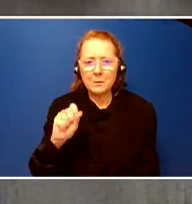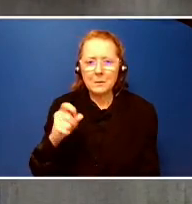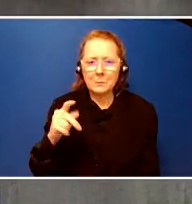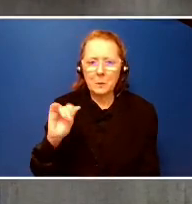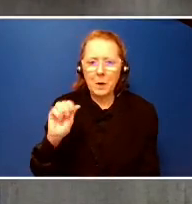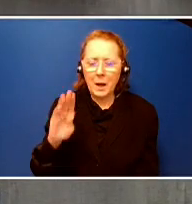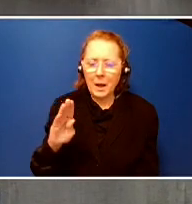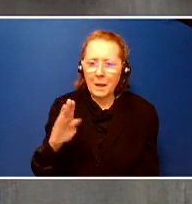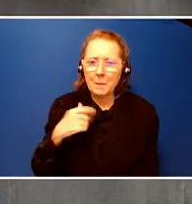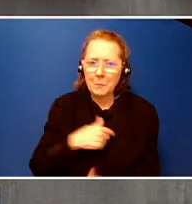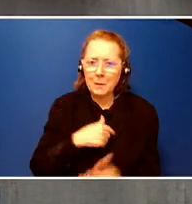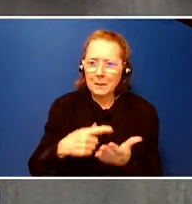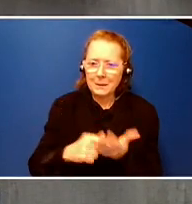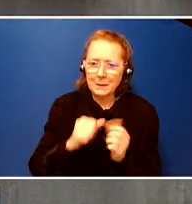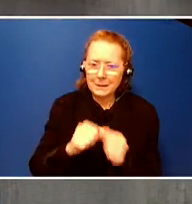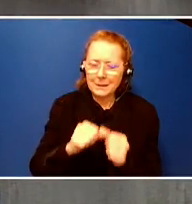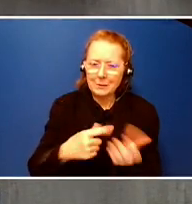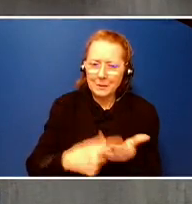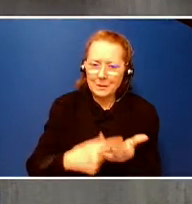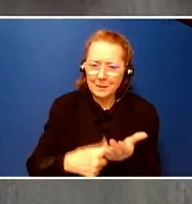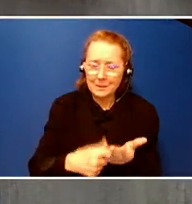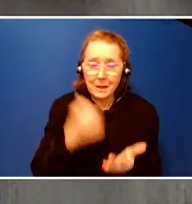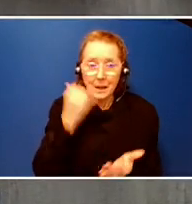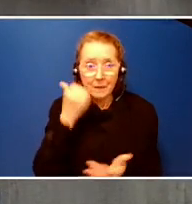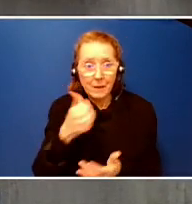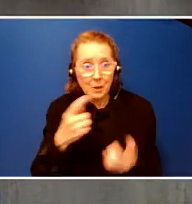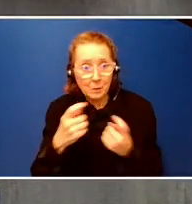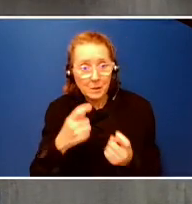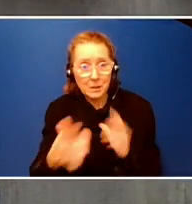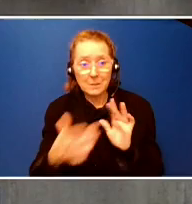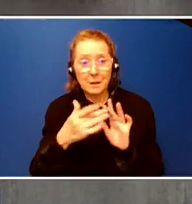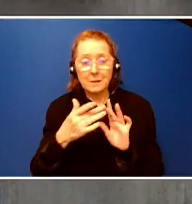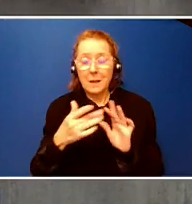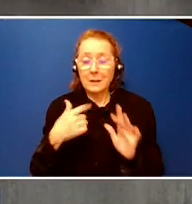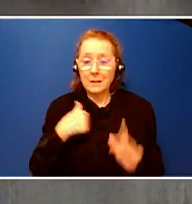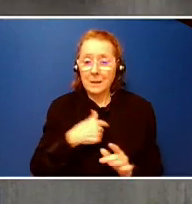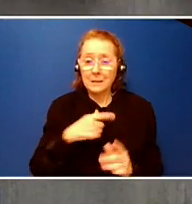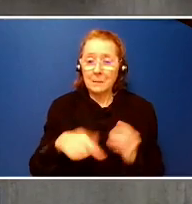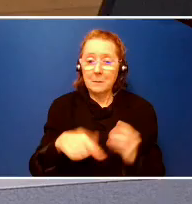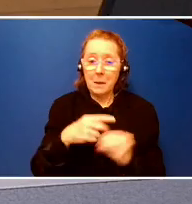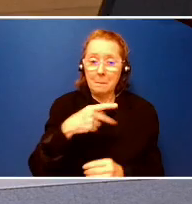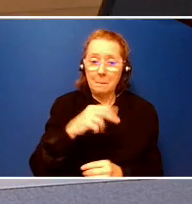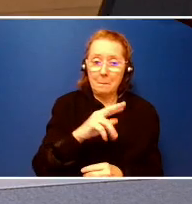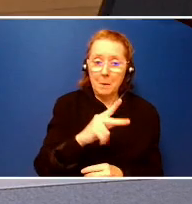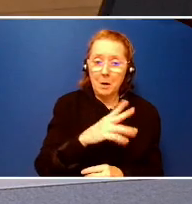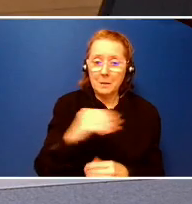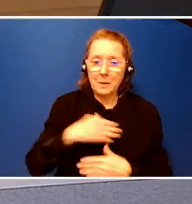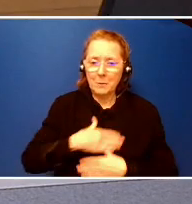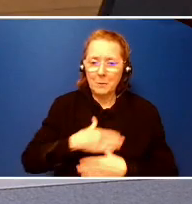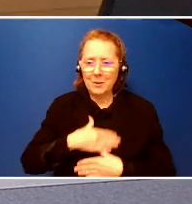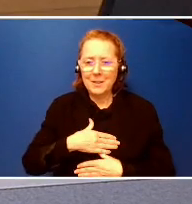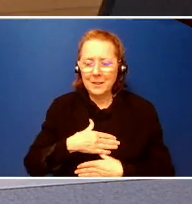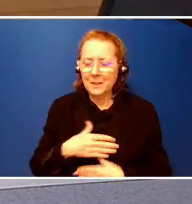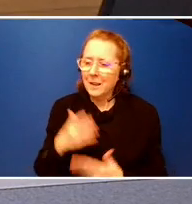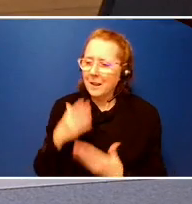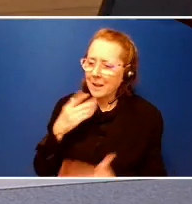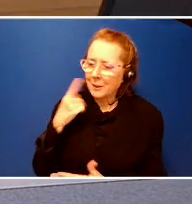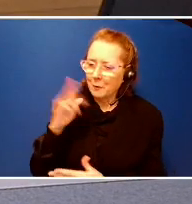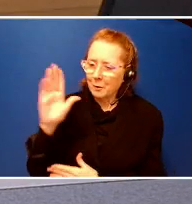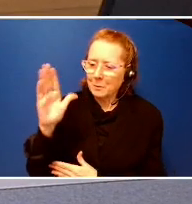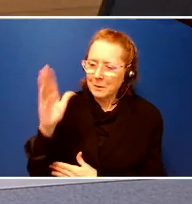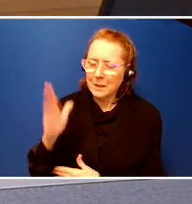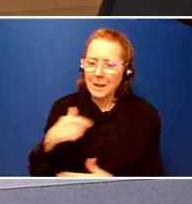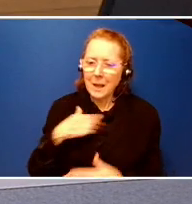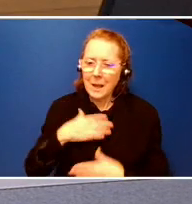in general, I hope you all reach out if there's ever any questions you have about parks or recreation. Well, thank you, Dylan. Thank you for your presentation, and I really appreciate your